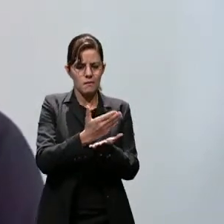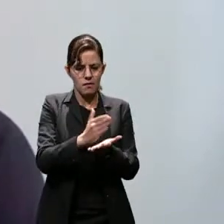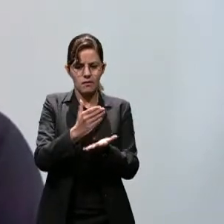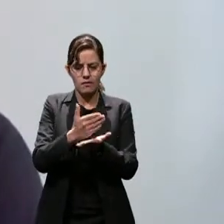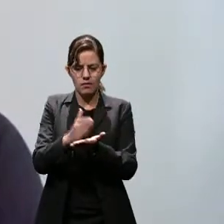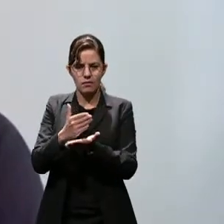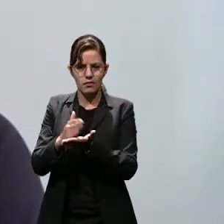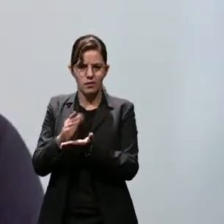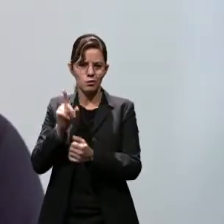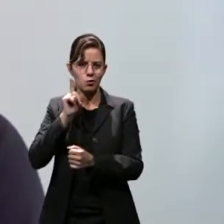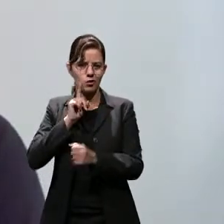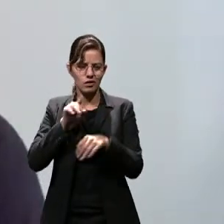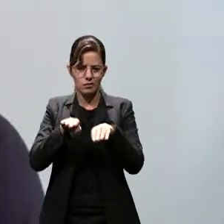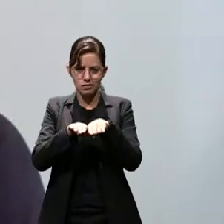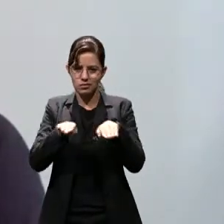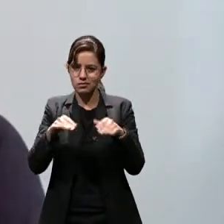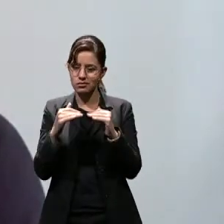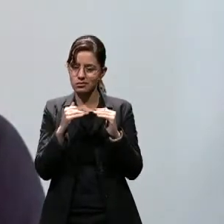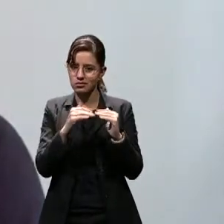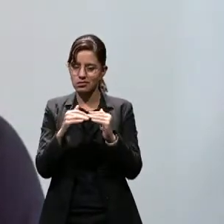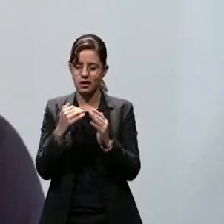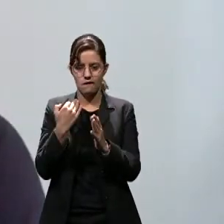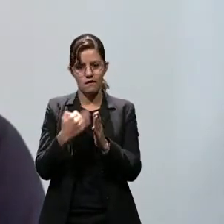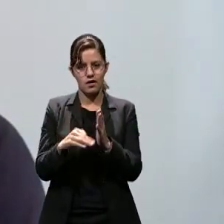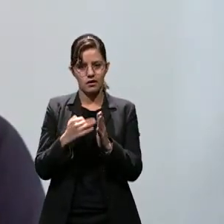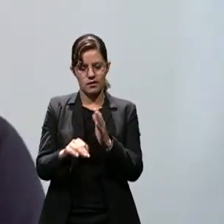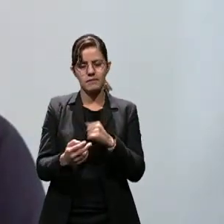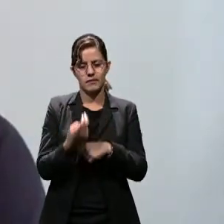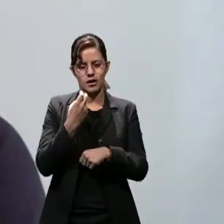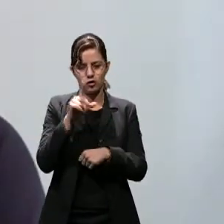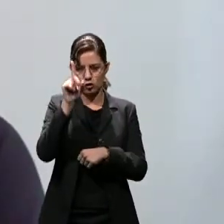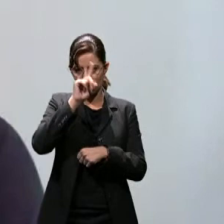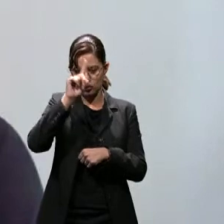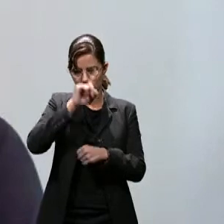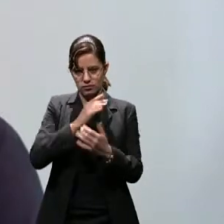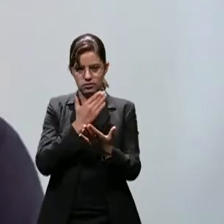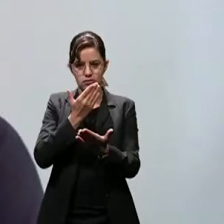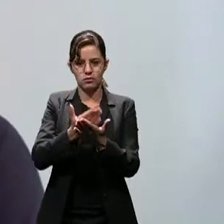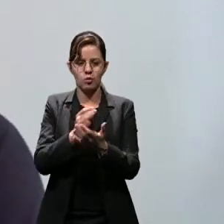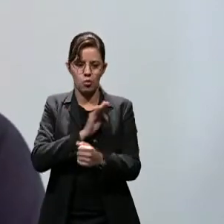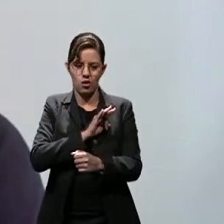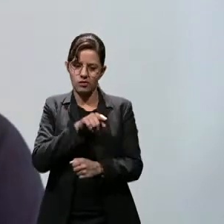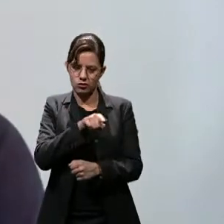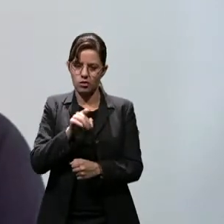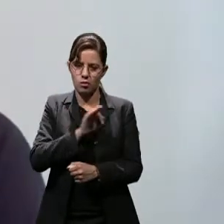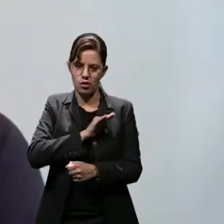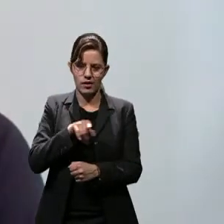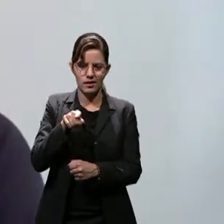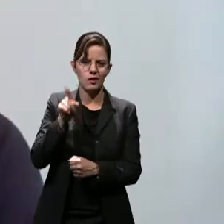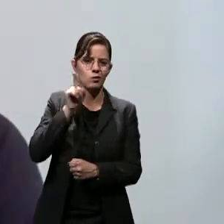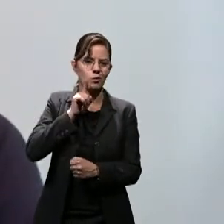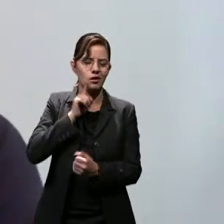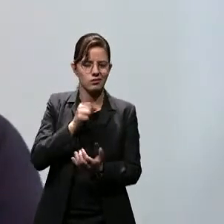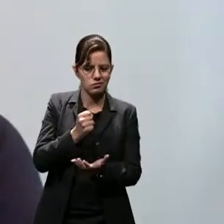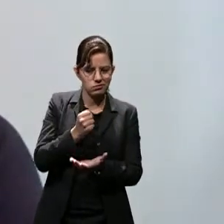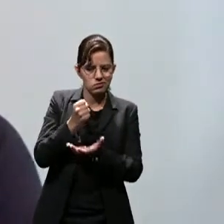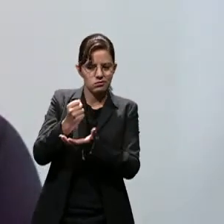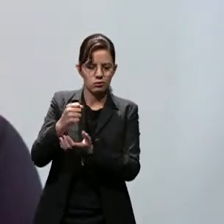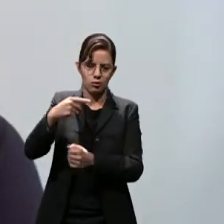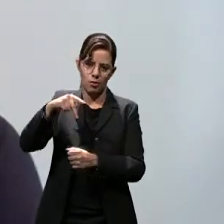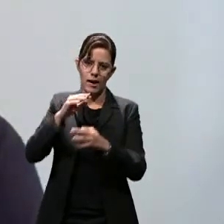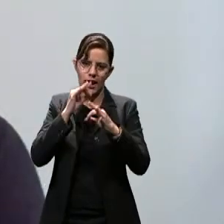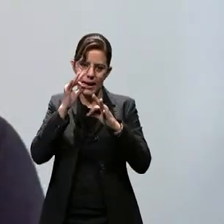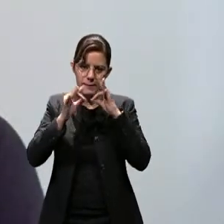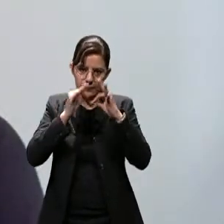financing of women? For example, they propose to include incentives to promote candidacies of